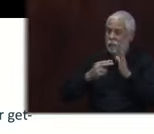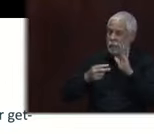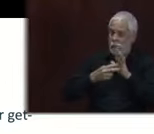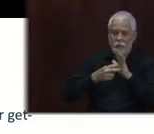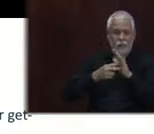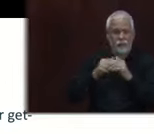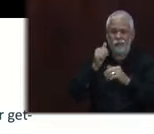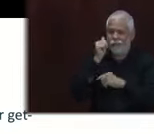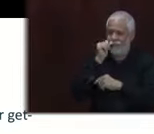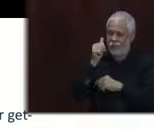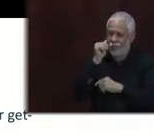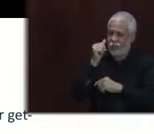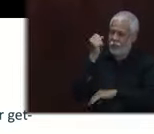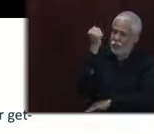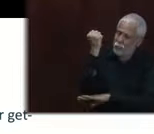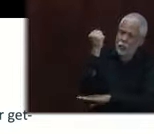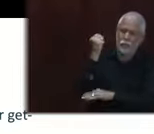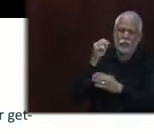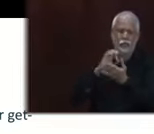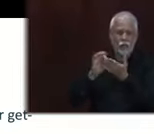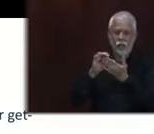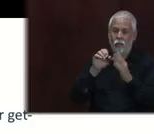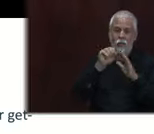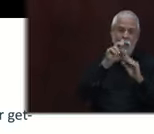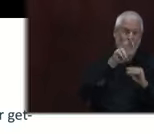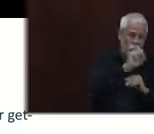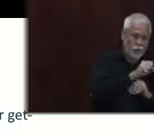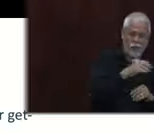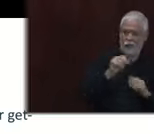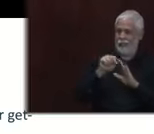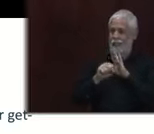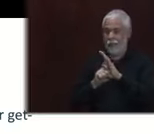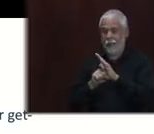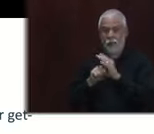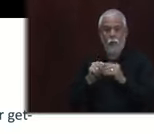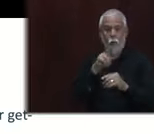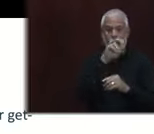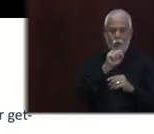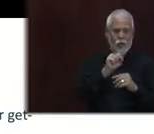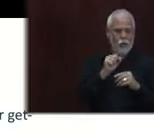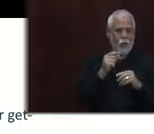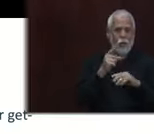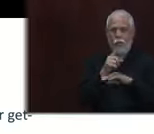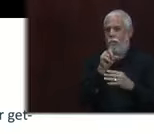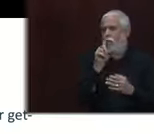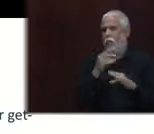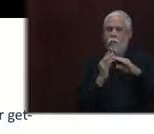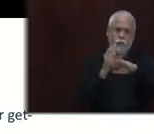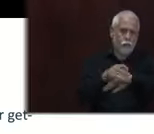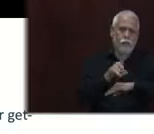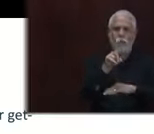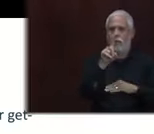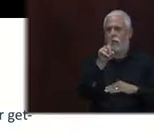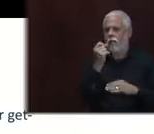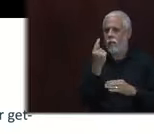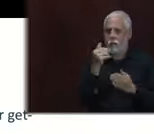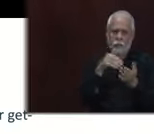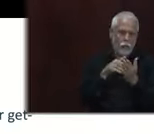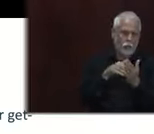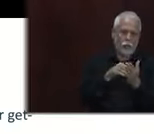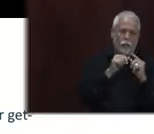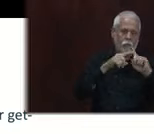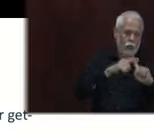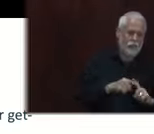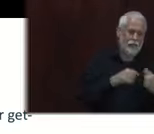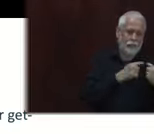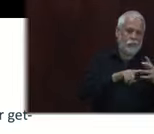record daily case counts for both our country and our state. To date, the United States has experienced over 11 million confirmed cases since the